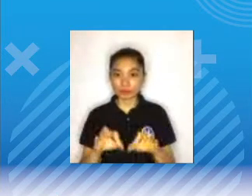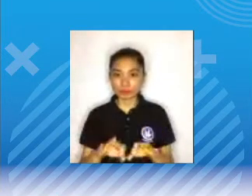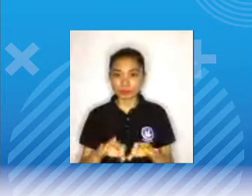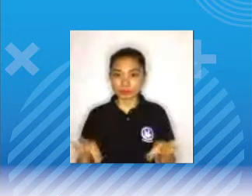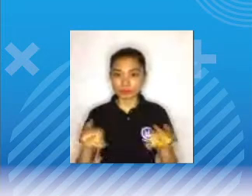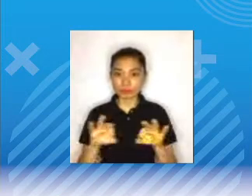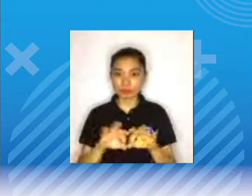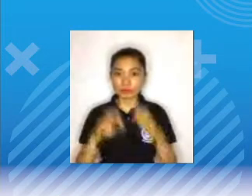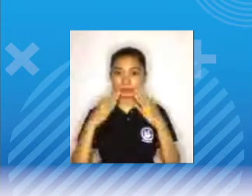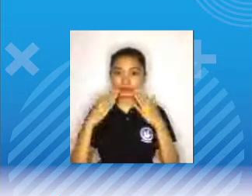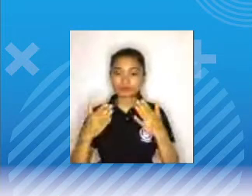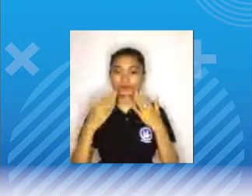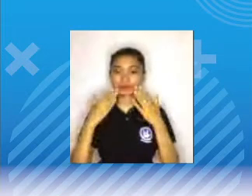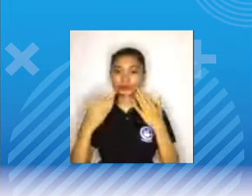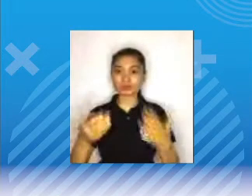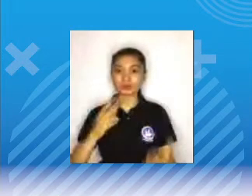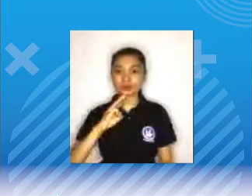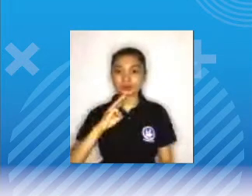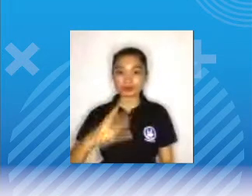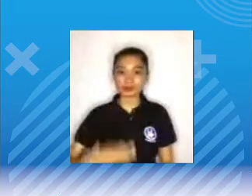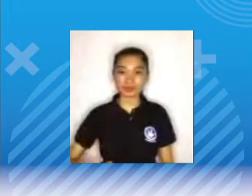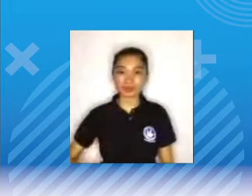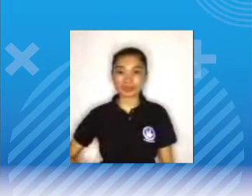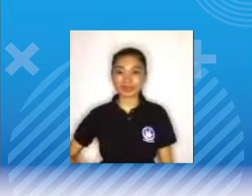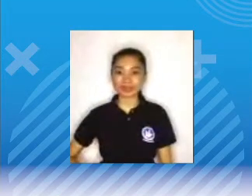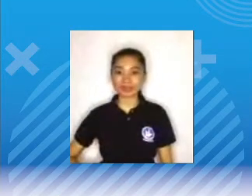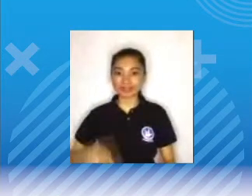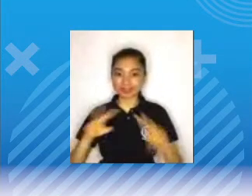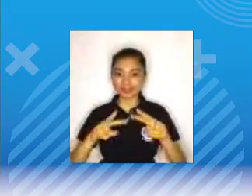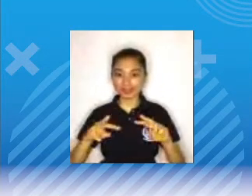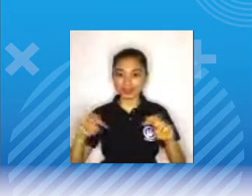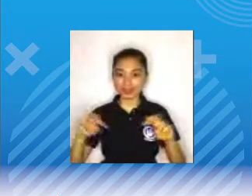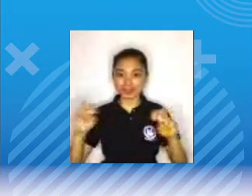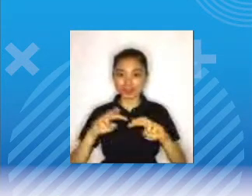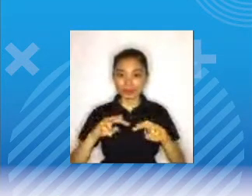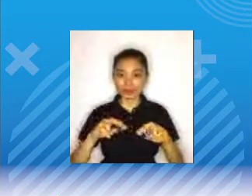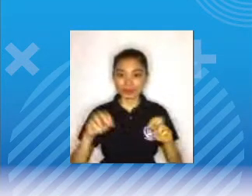our virtual research O Clock on learning continuity.